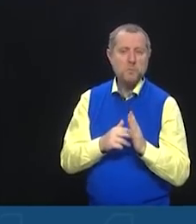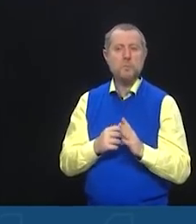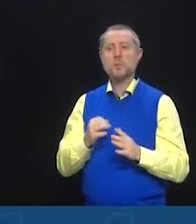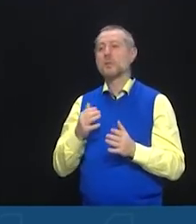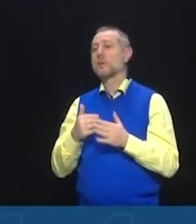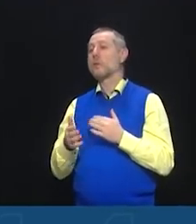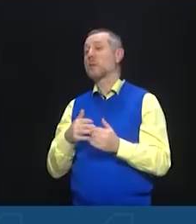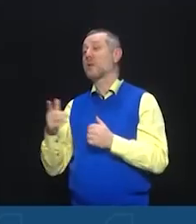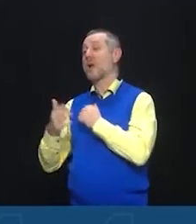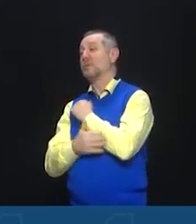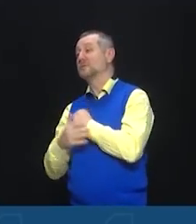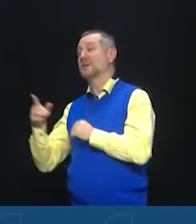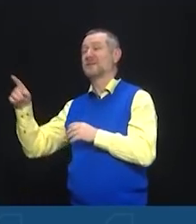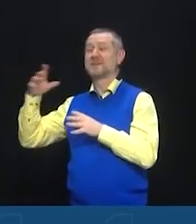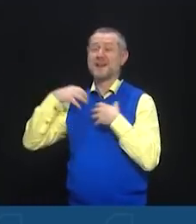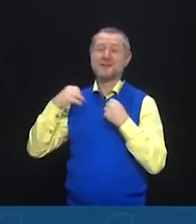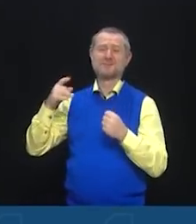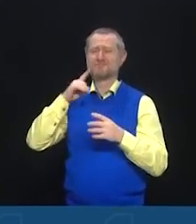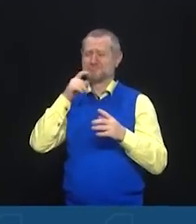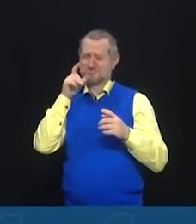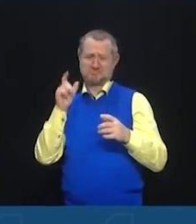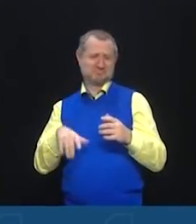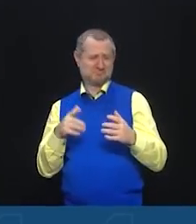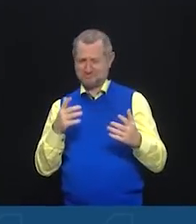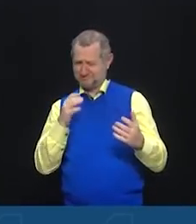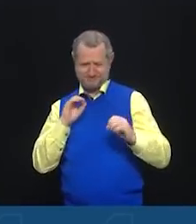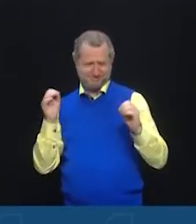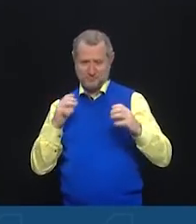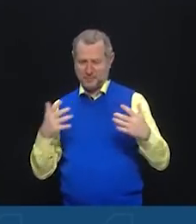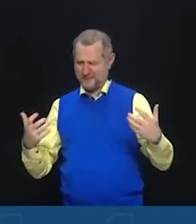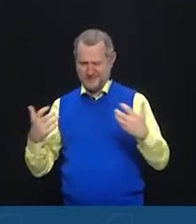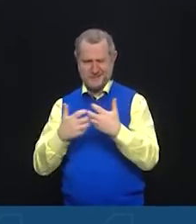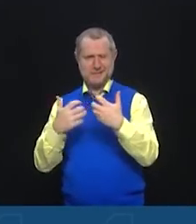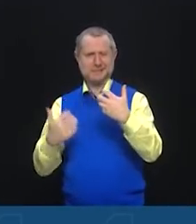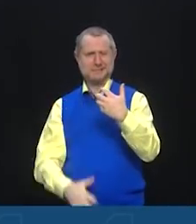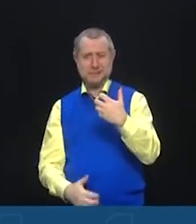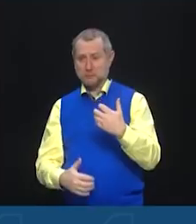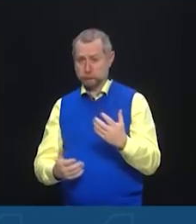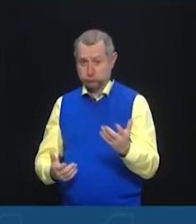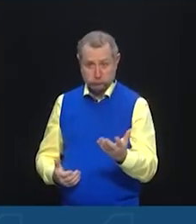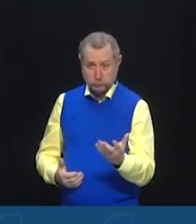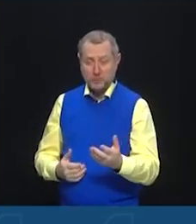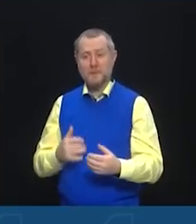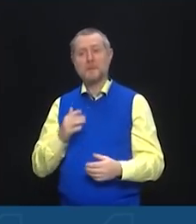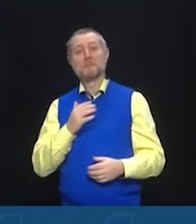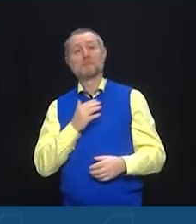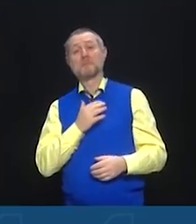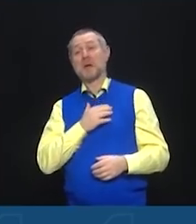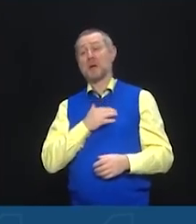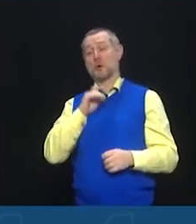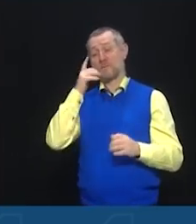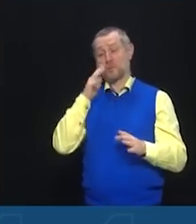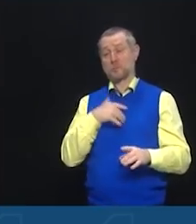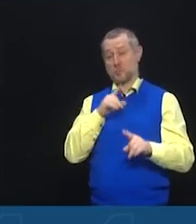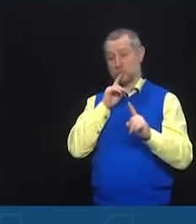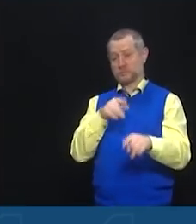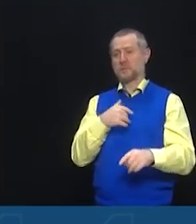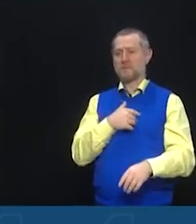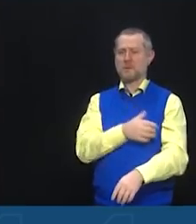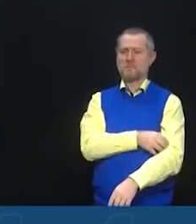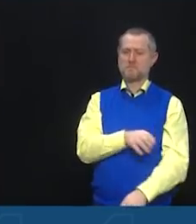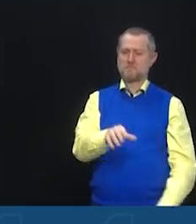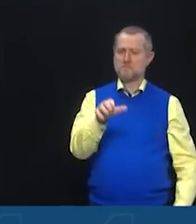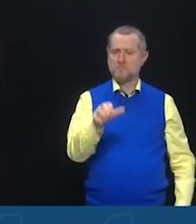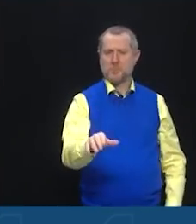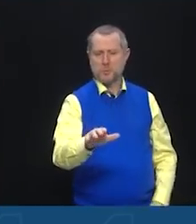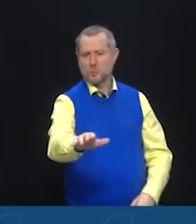department guidance isn't necessarily to mask up in schools? My position is to empower the local governments to